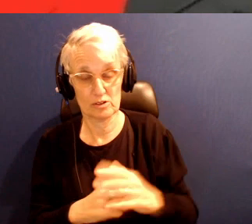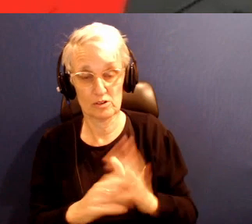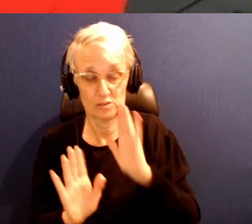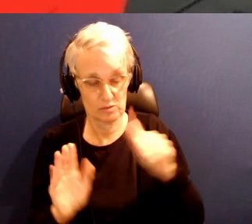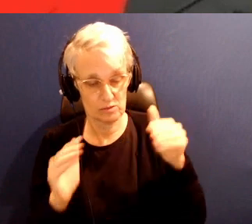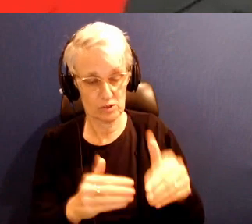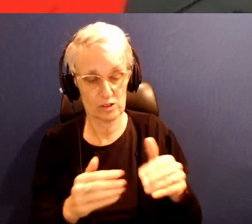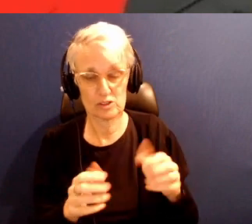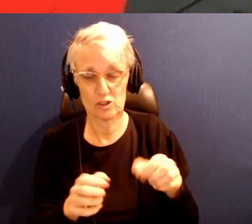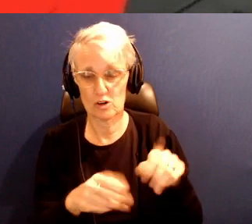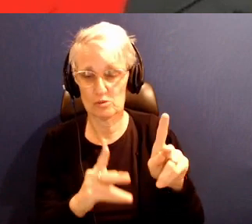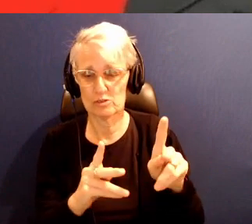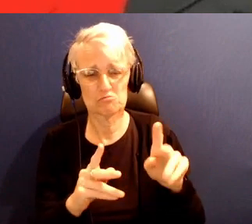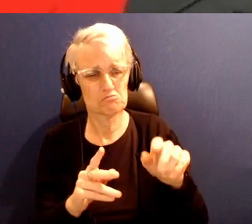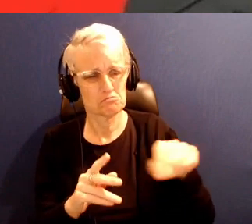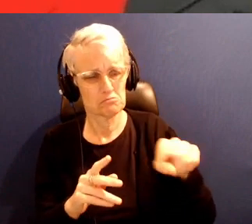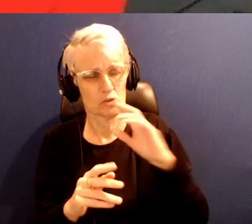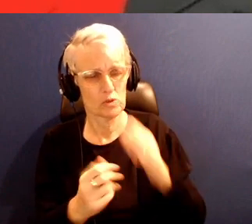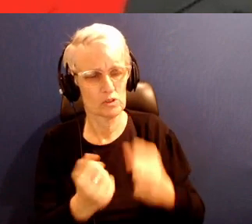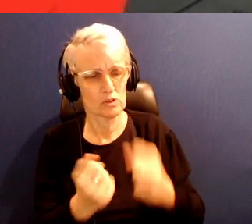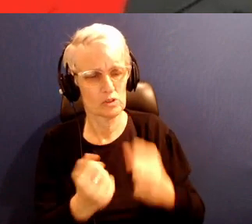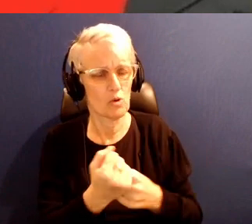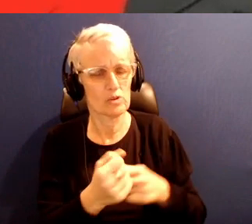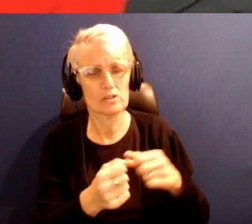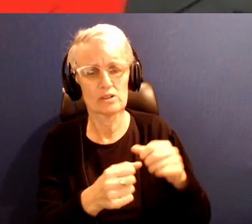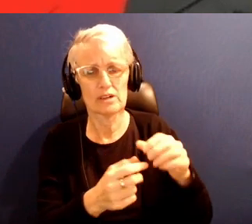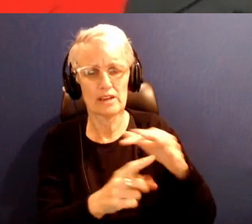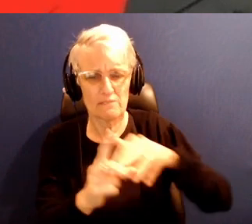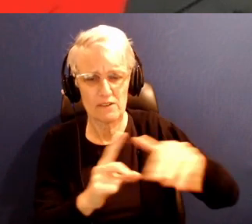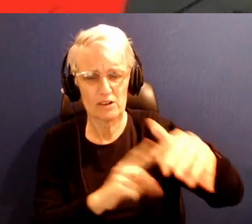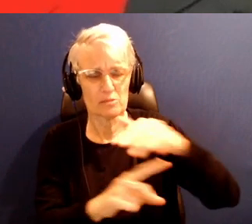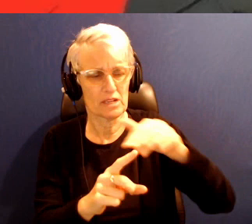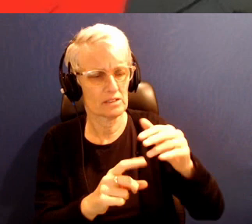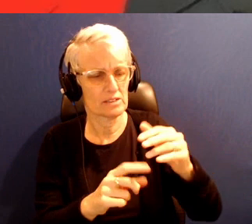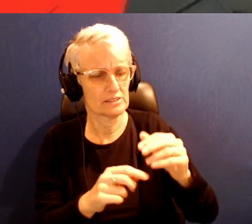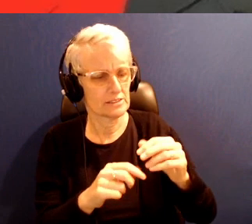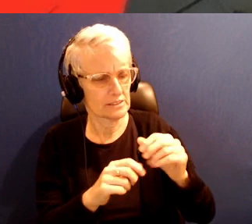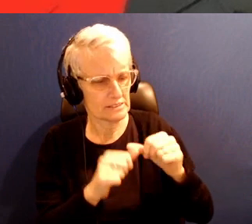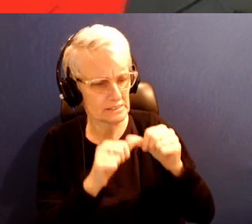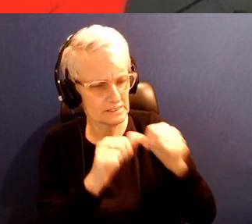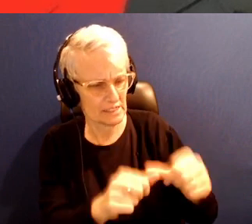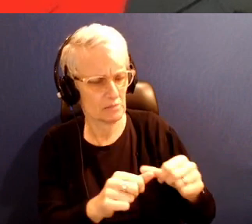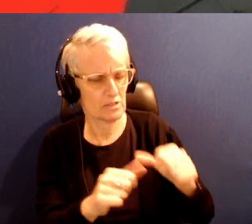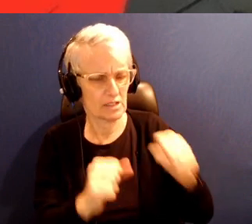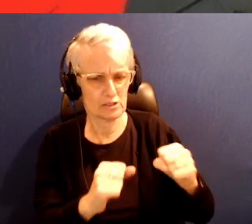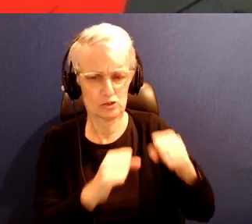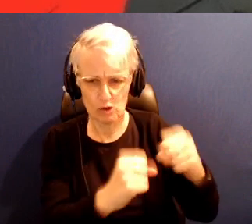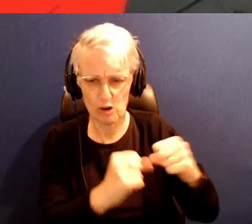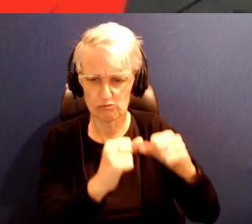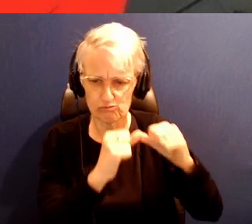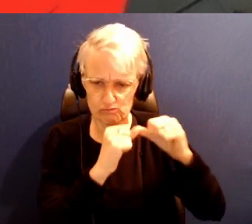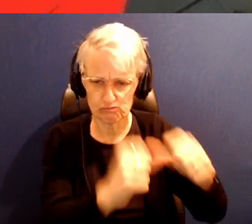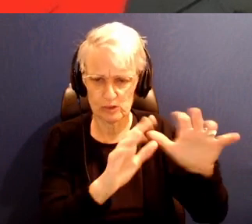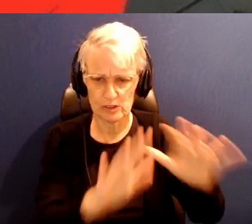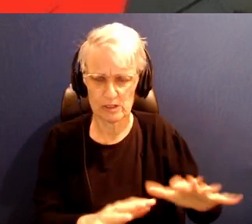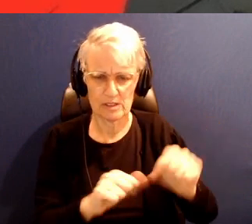proposal, focus on opportunities that support environmentally sustainable and climate resilient practices, which could